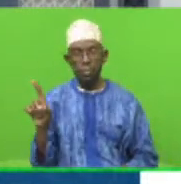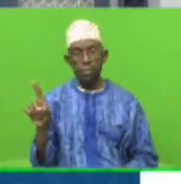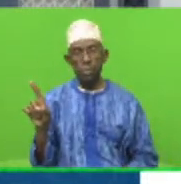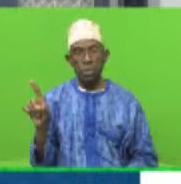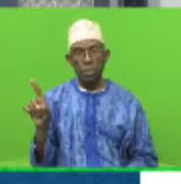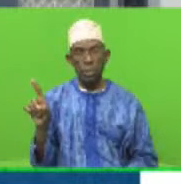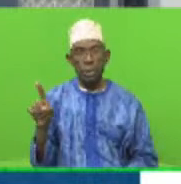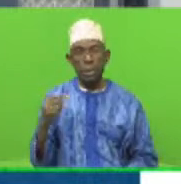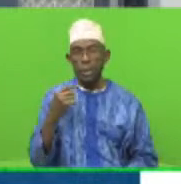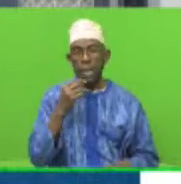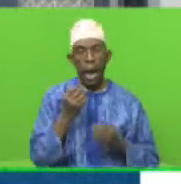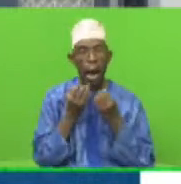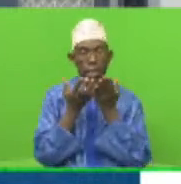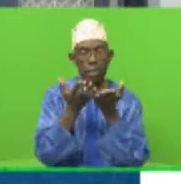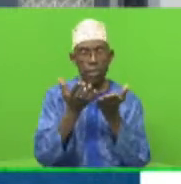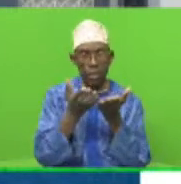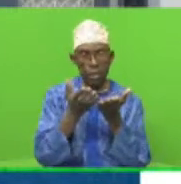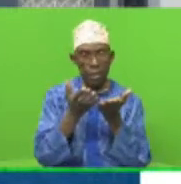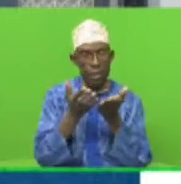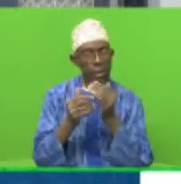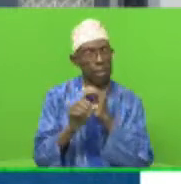sallallahu alaihi wasallam responds to him,